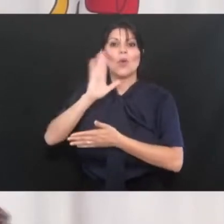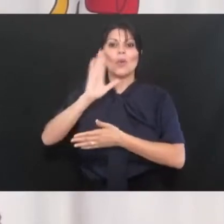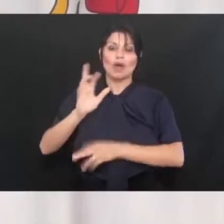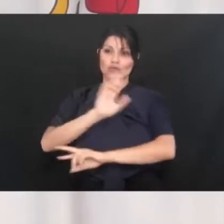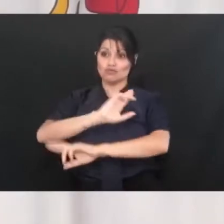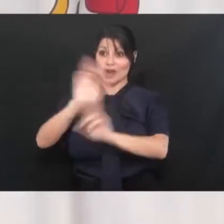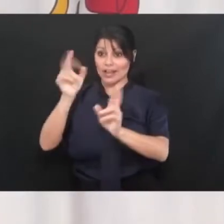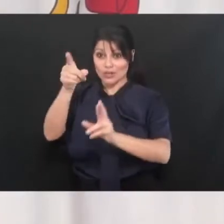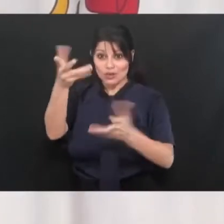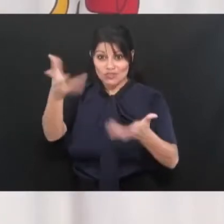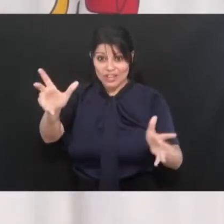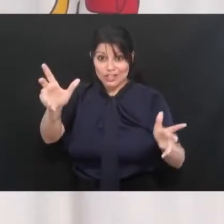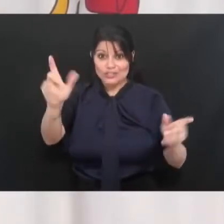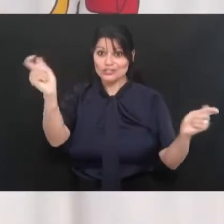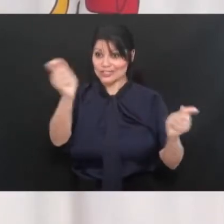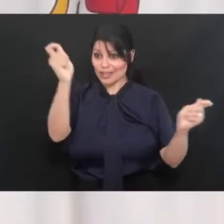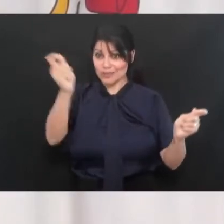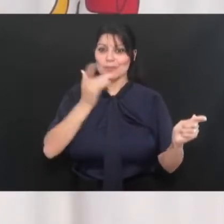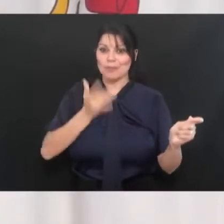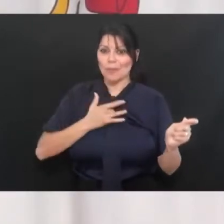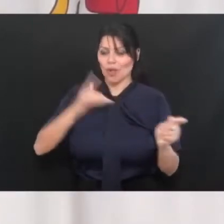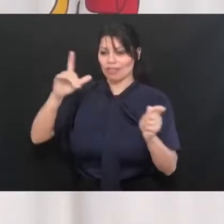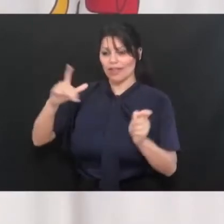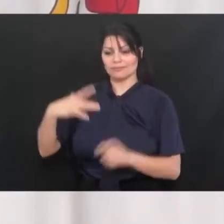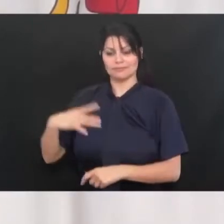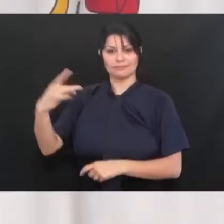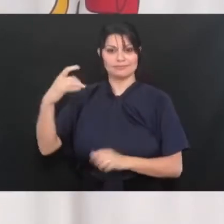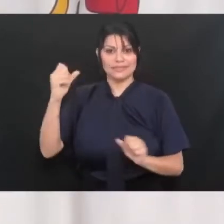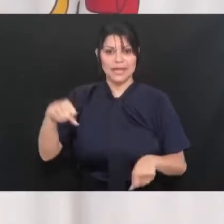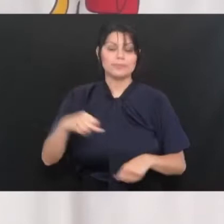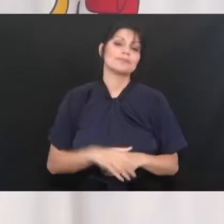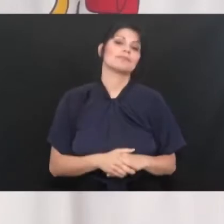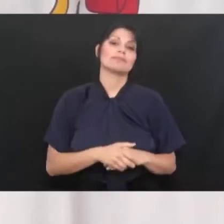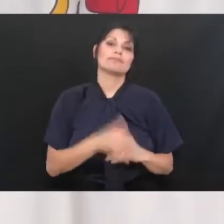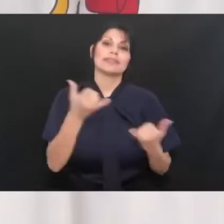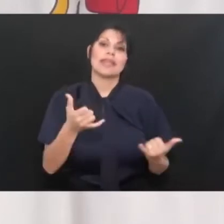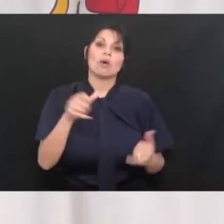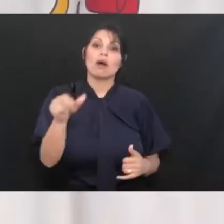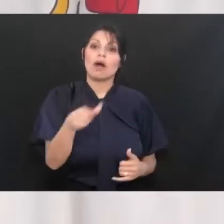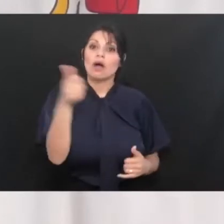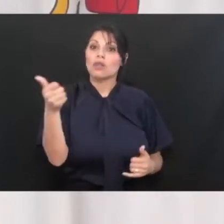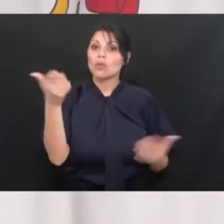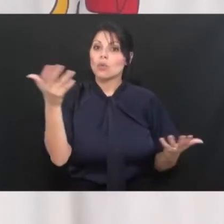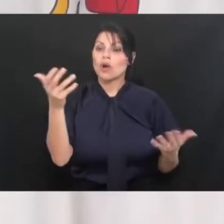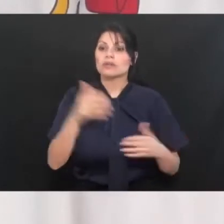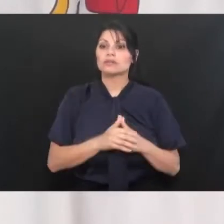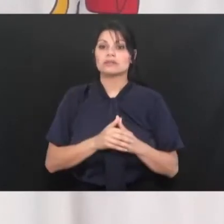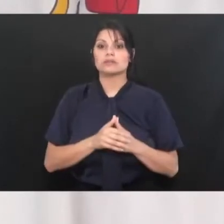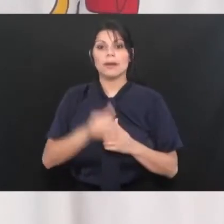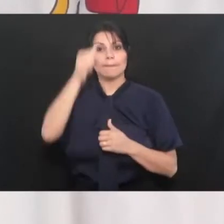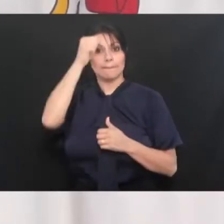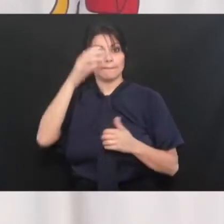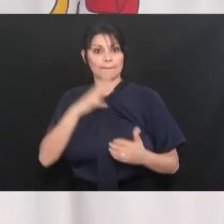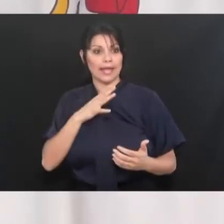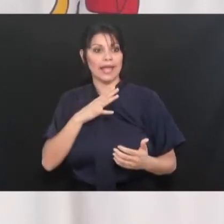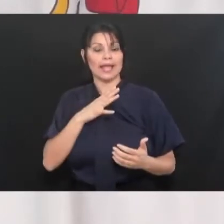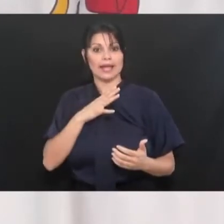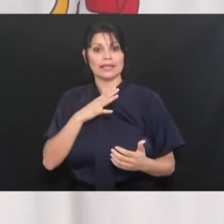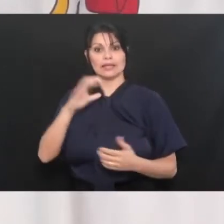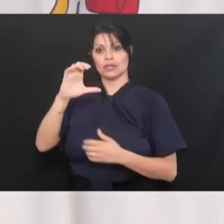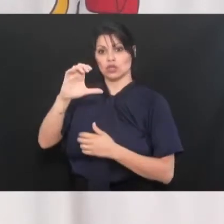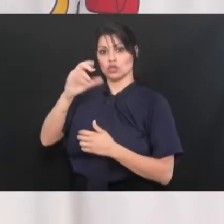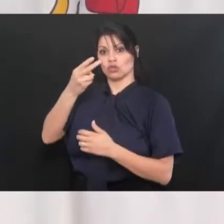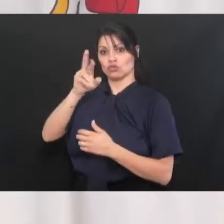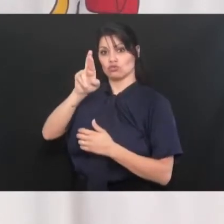and we wish you a happy birthday today. Now, on the other hand, we've got a fellow with us. His name is Christopher